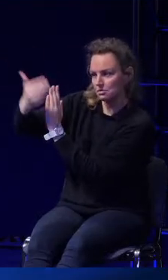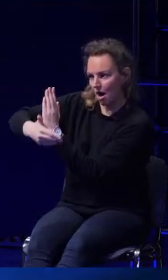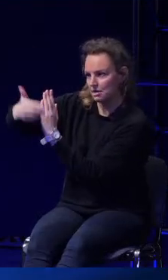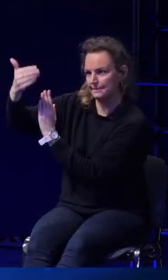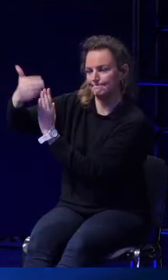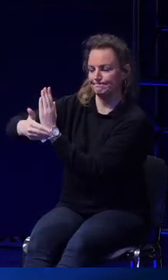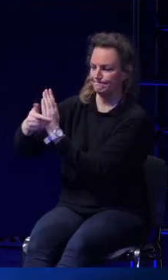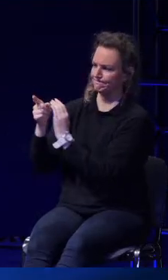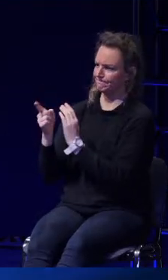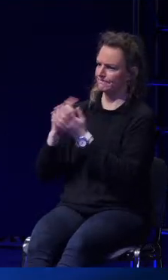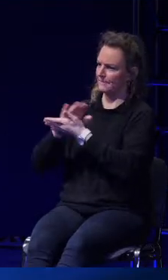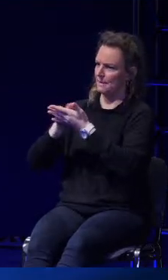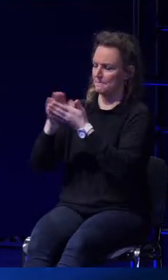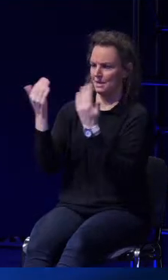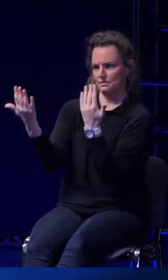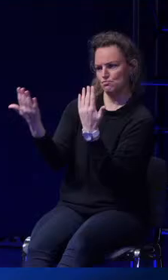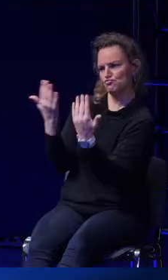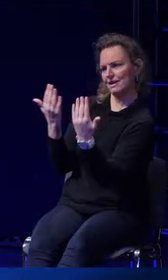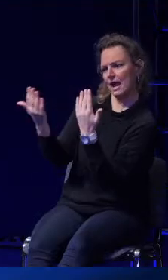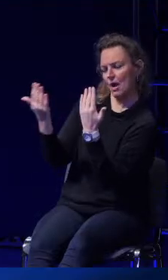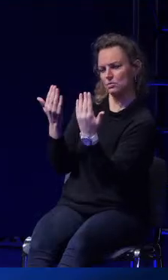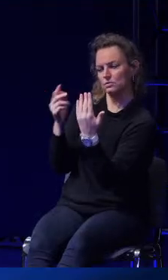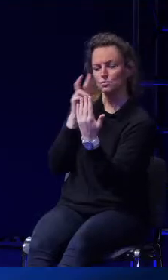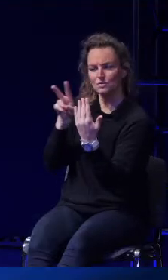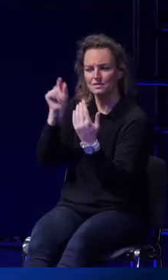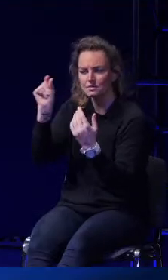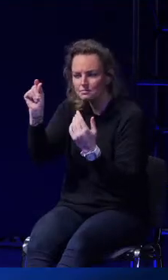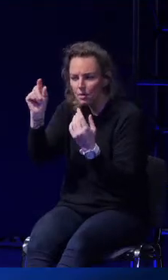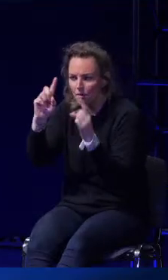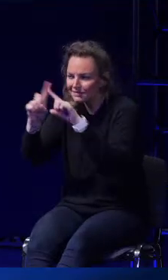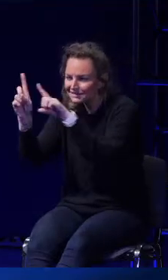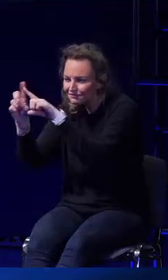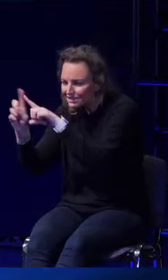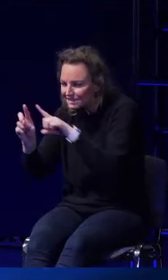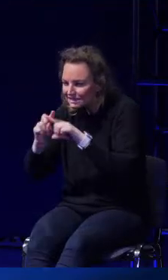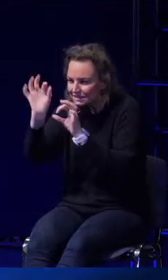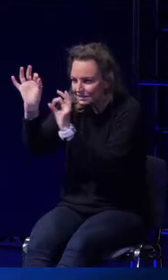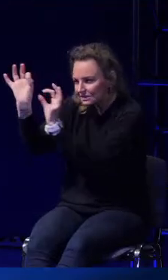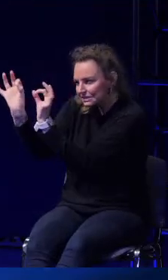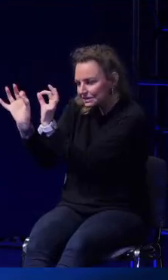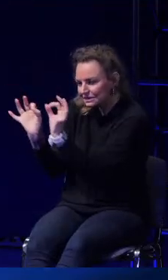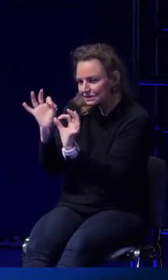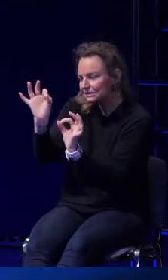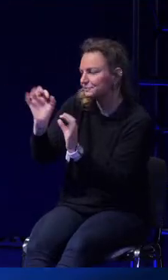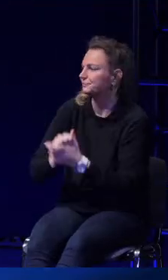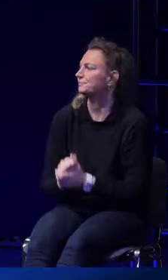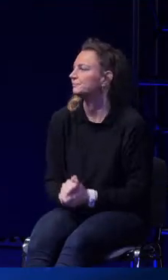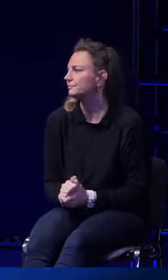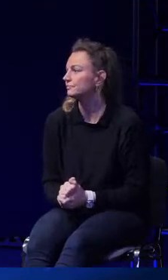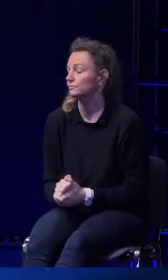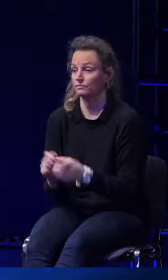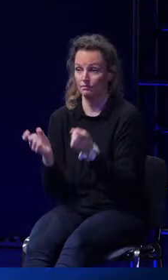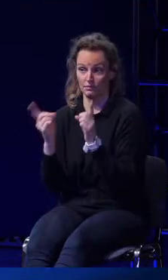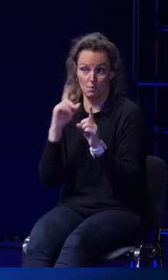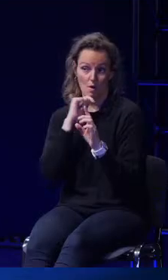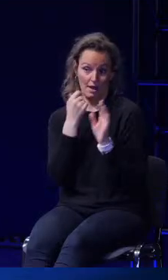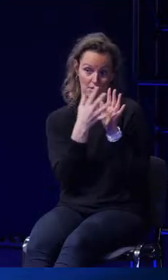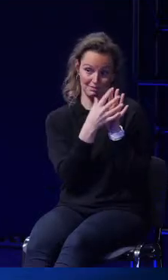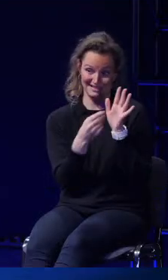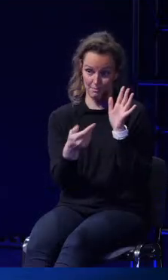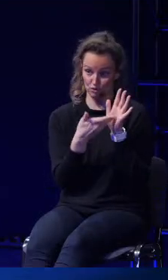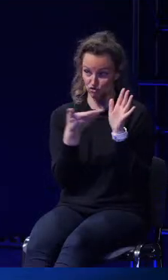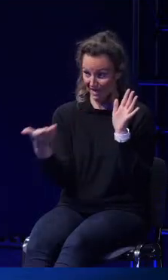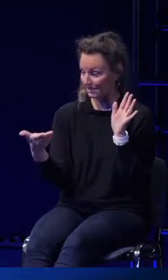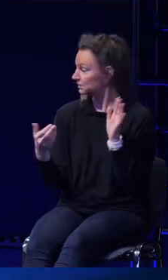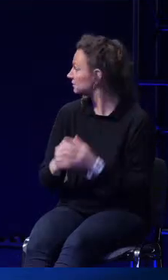gray card, you do see these micro differences, right? So what I'm actually going to demonstrate, and this is the last